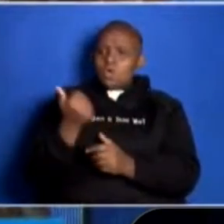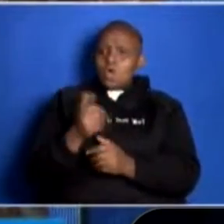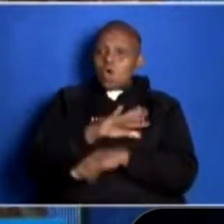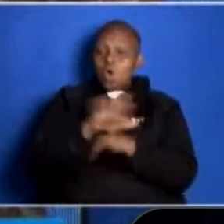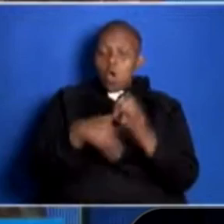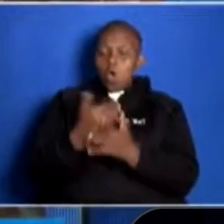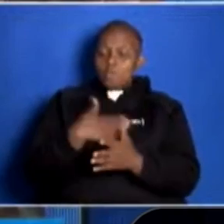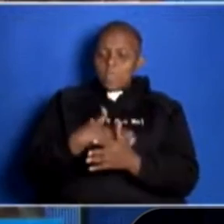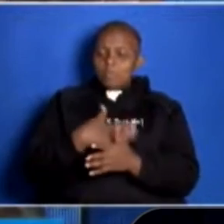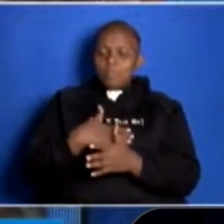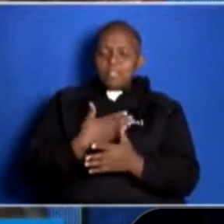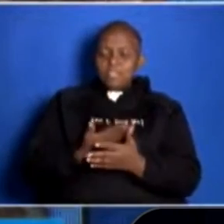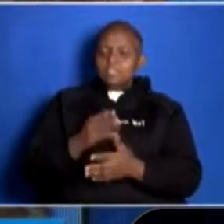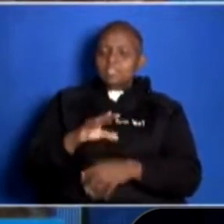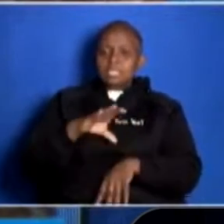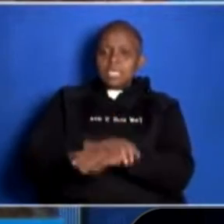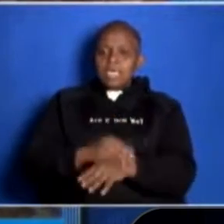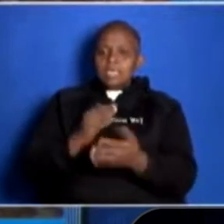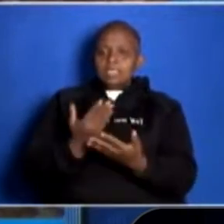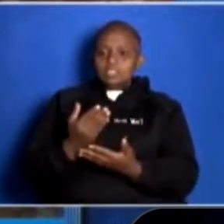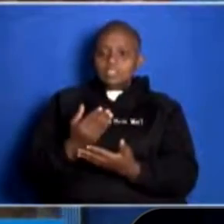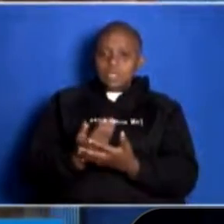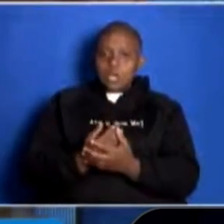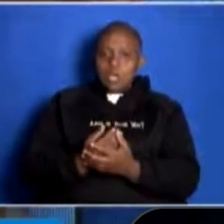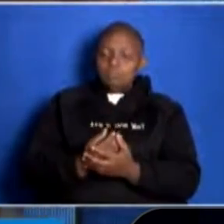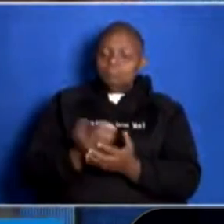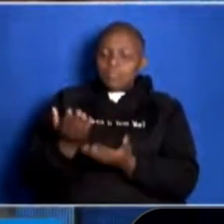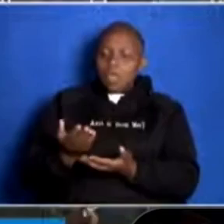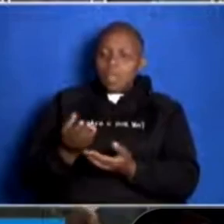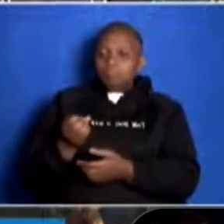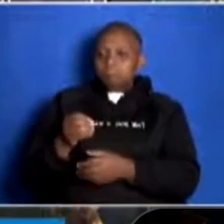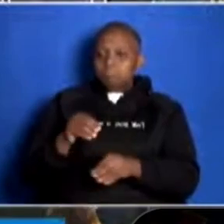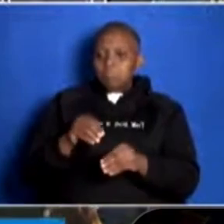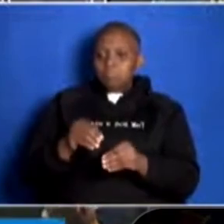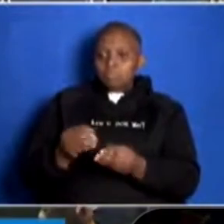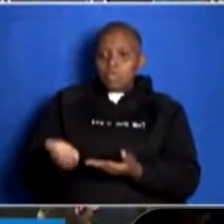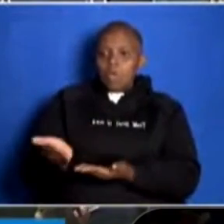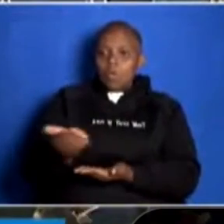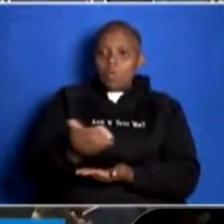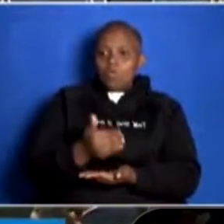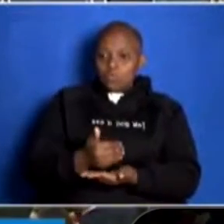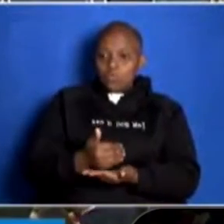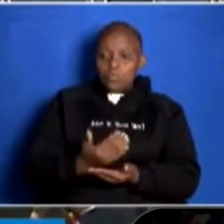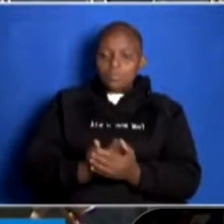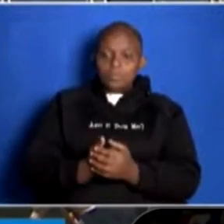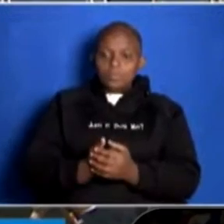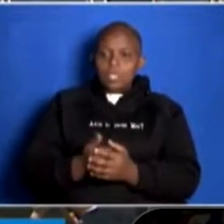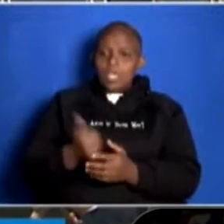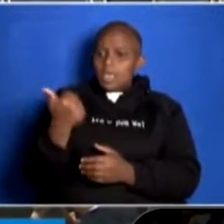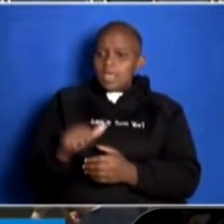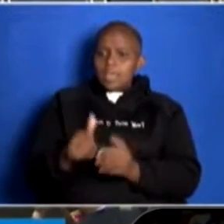offering in your hand. Everybody lift your offering. Even you brothers from